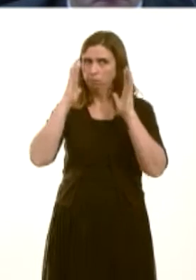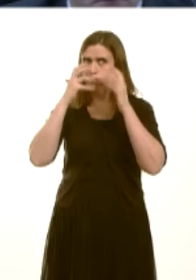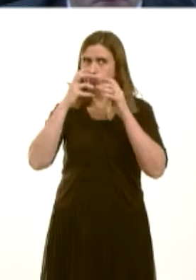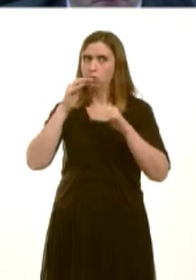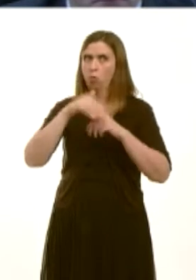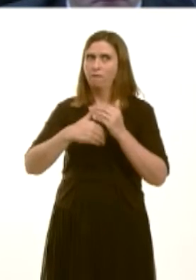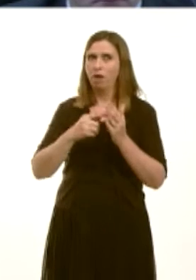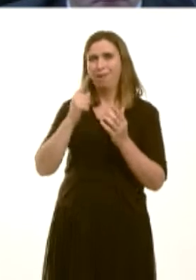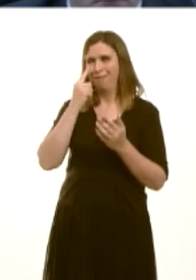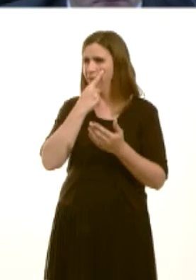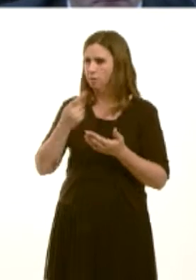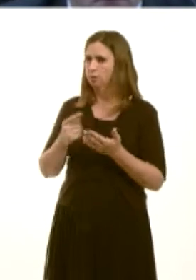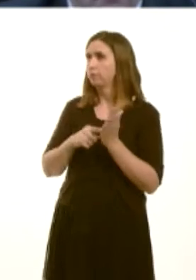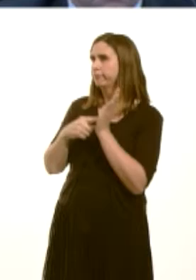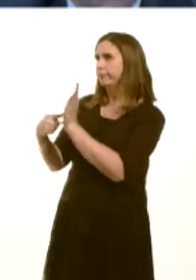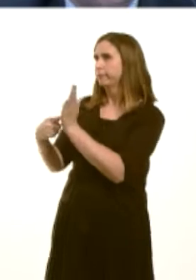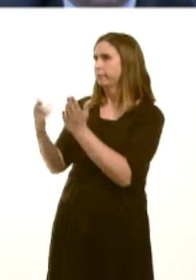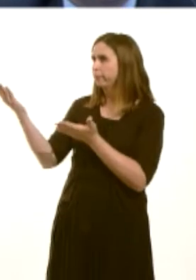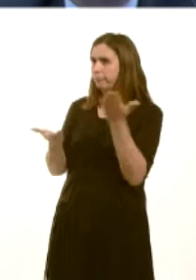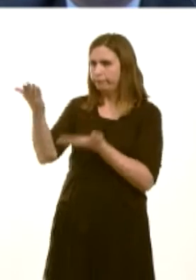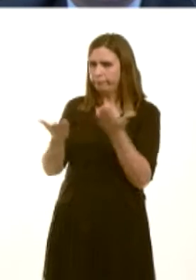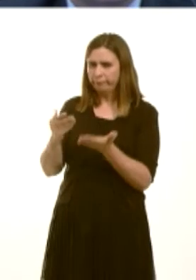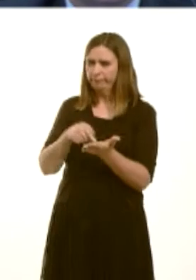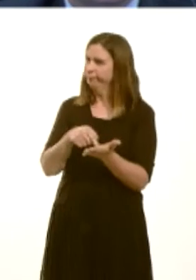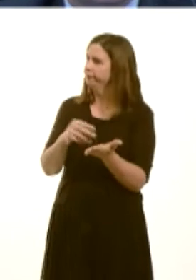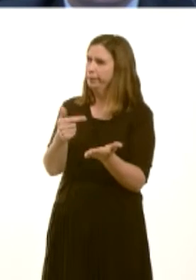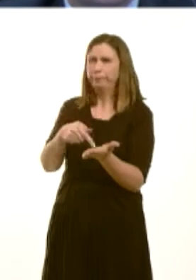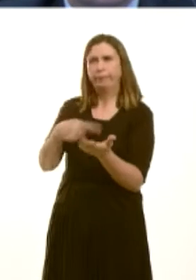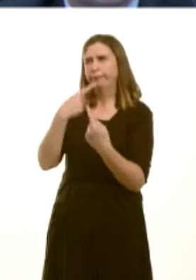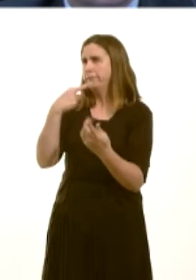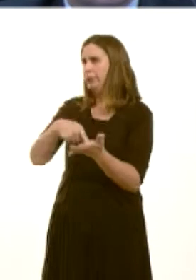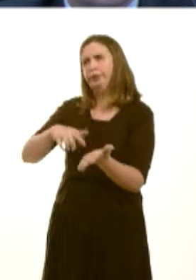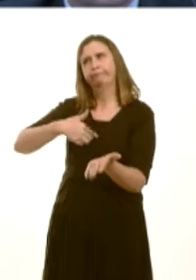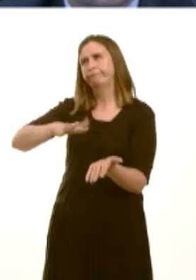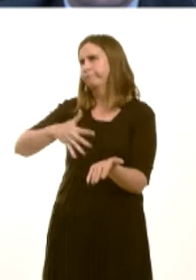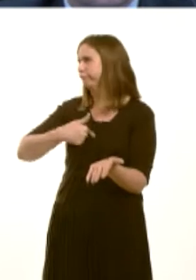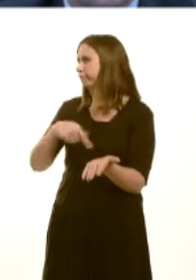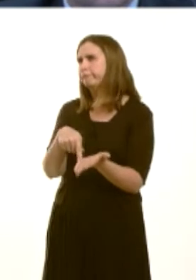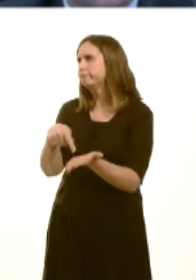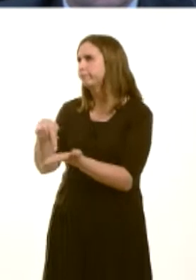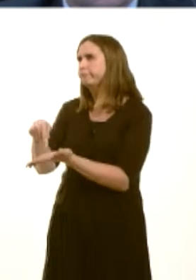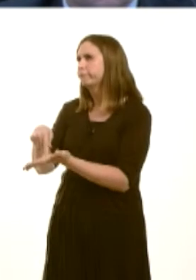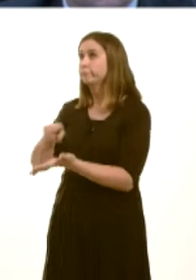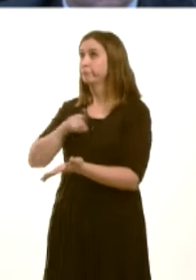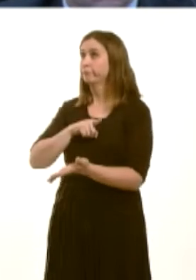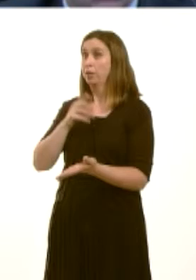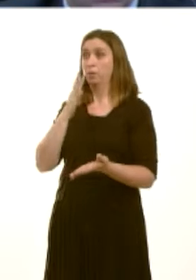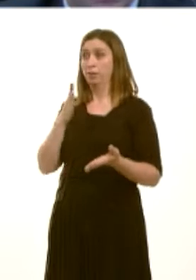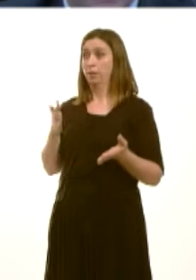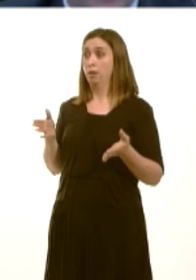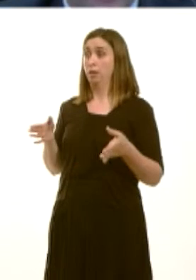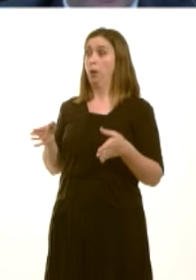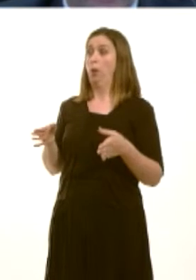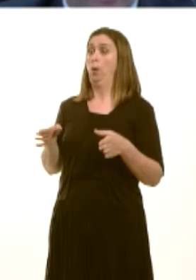assess the effect of the closure and in terms of the Government's final decision. Because halfway through that closure, of